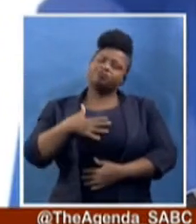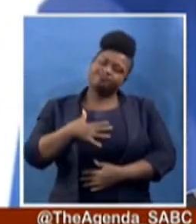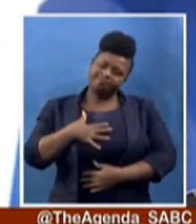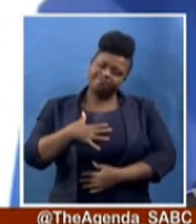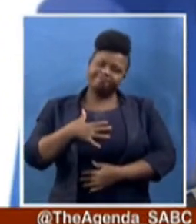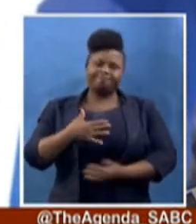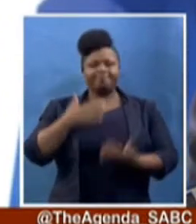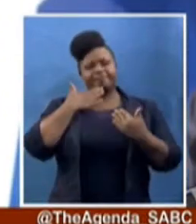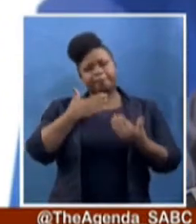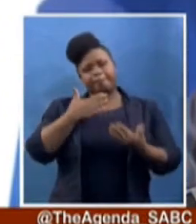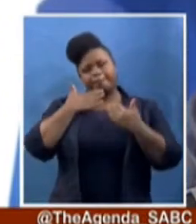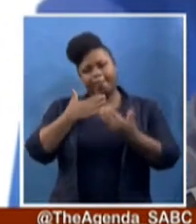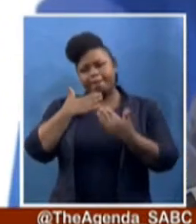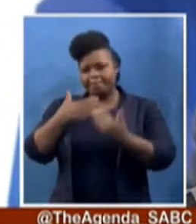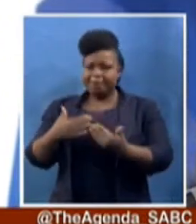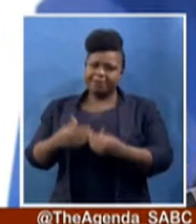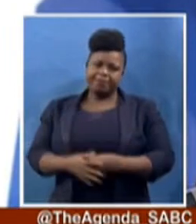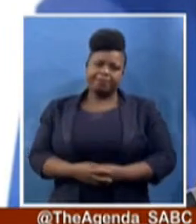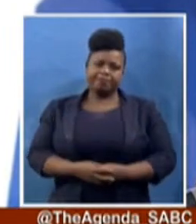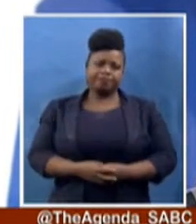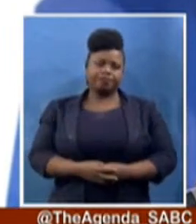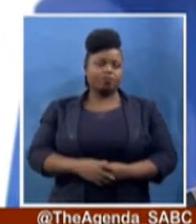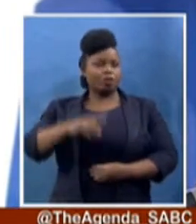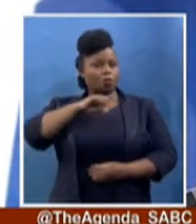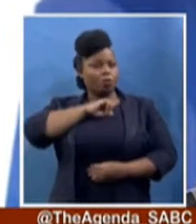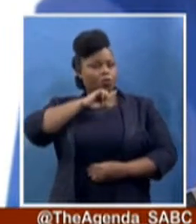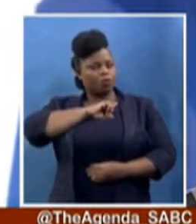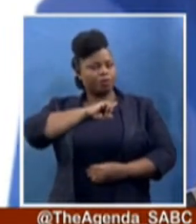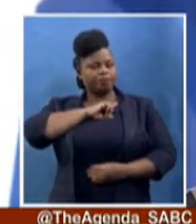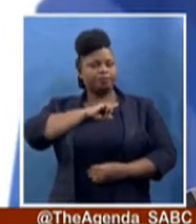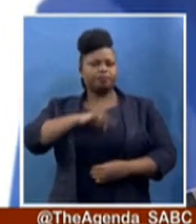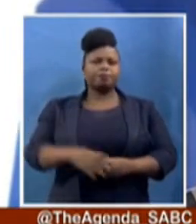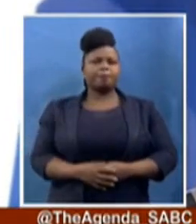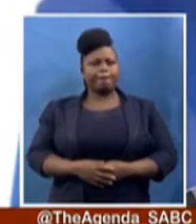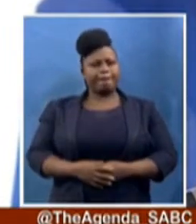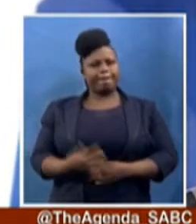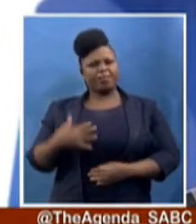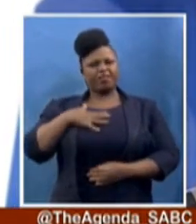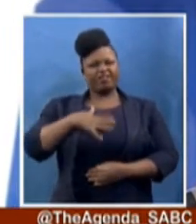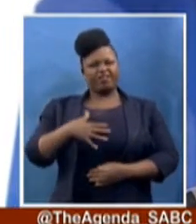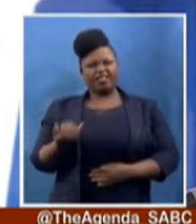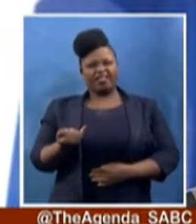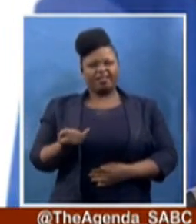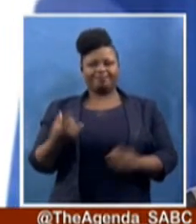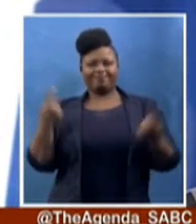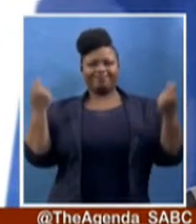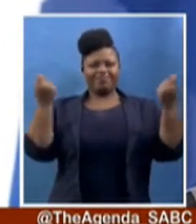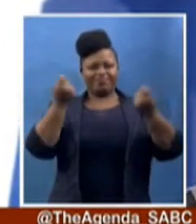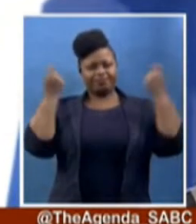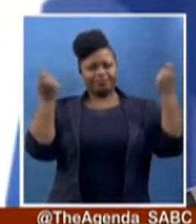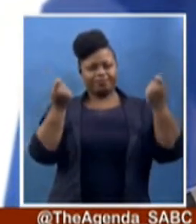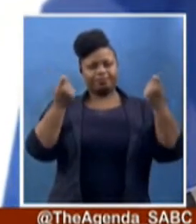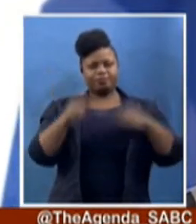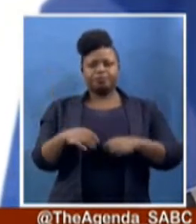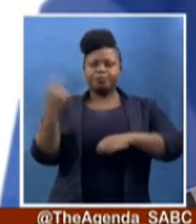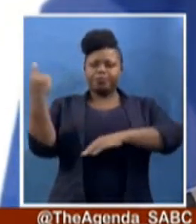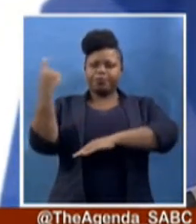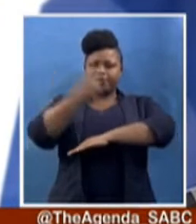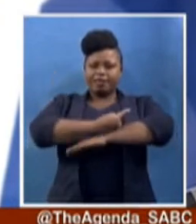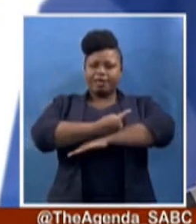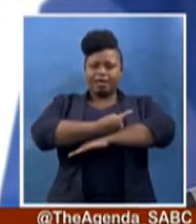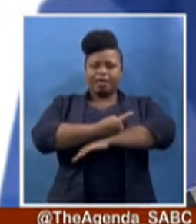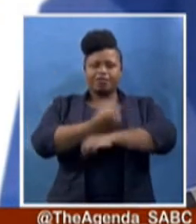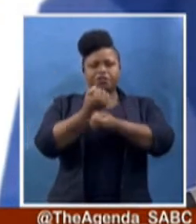for having this feeling of celebrating Freedom Day. I am delighted to be